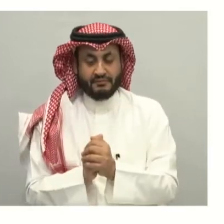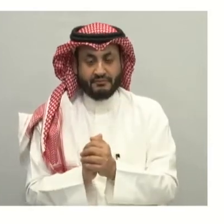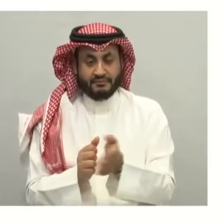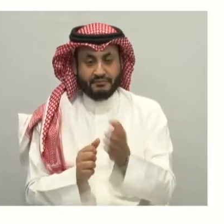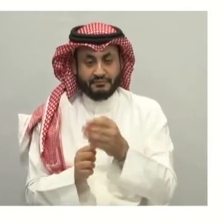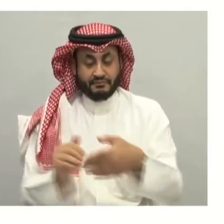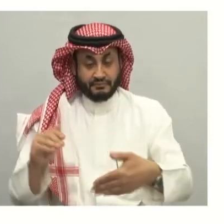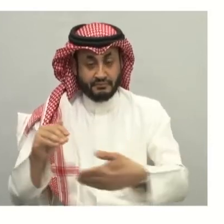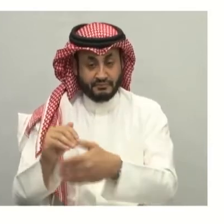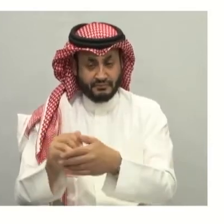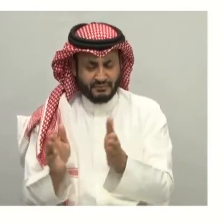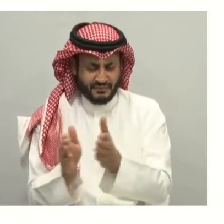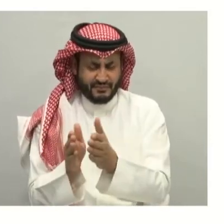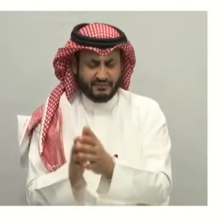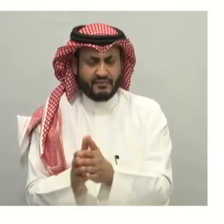five.